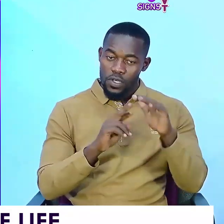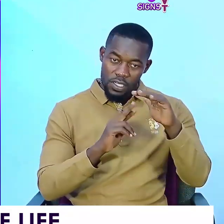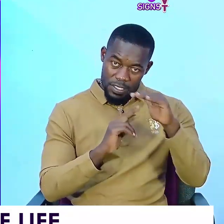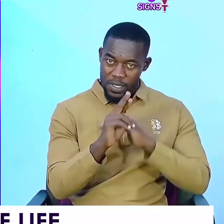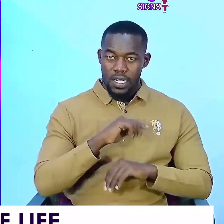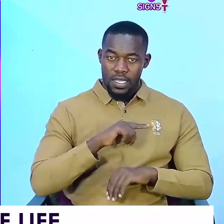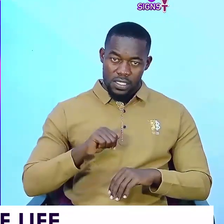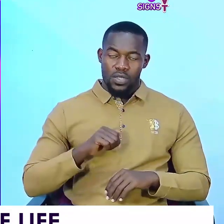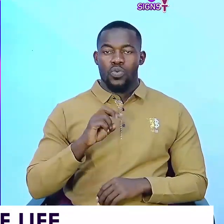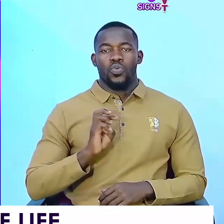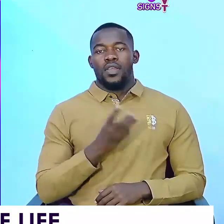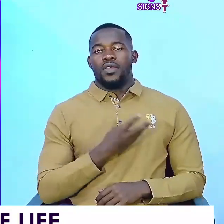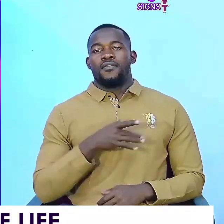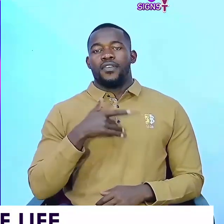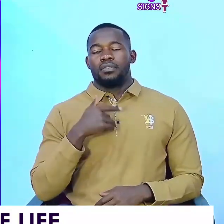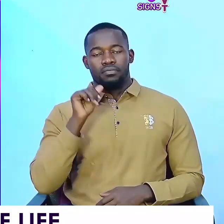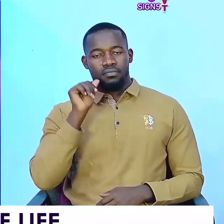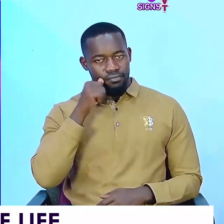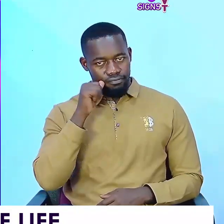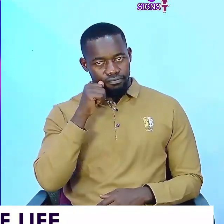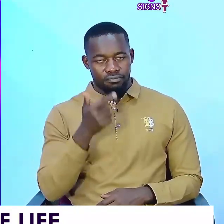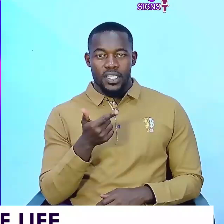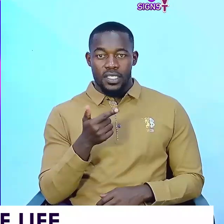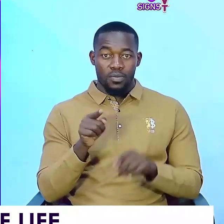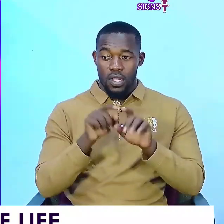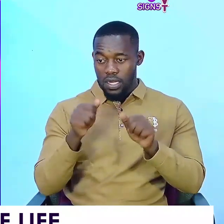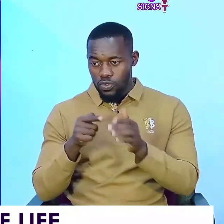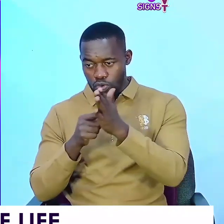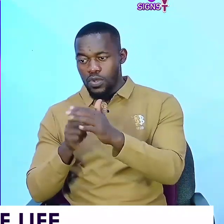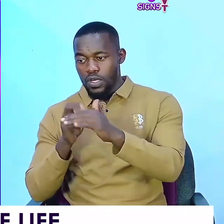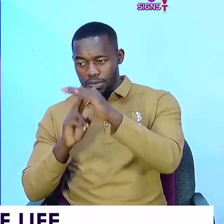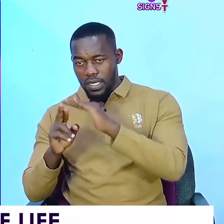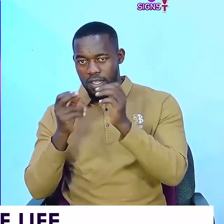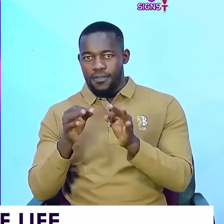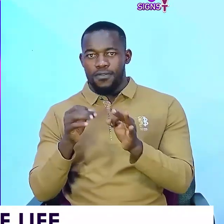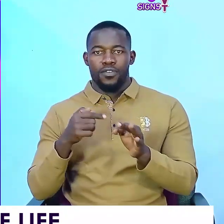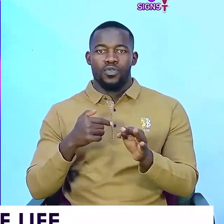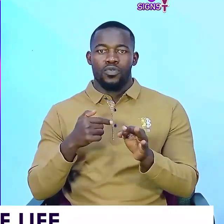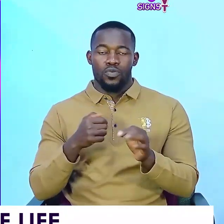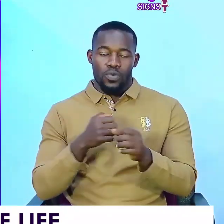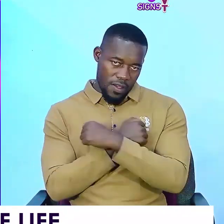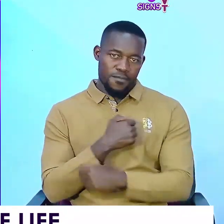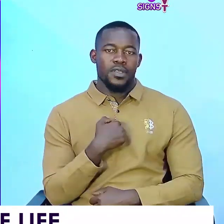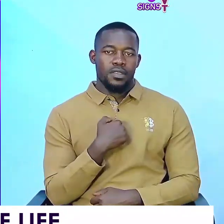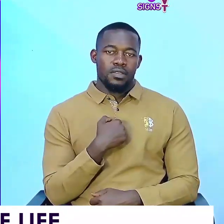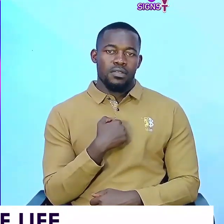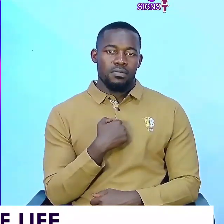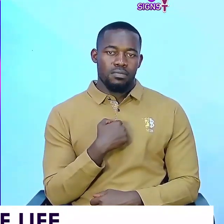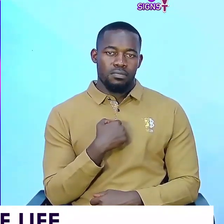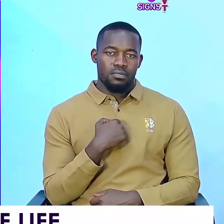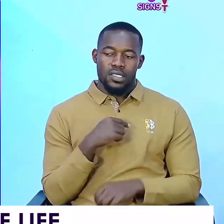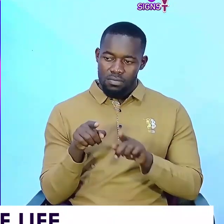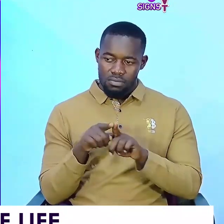So we are also able to reciprocate that, so that we are able to love back Yeah. and give